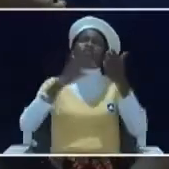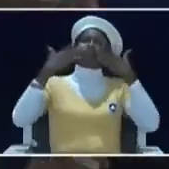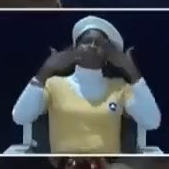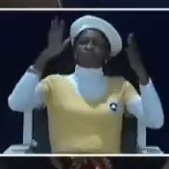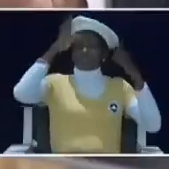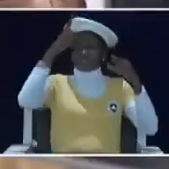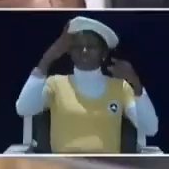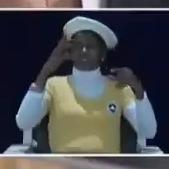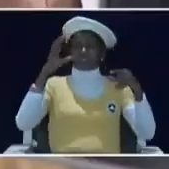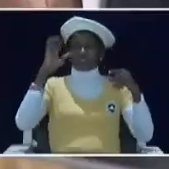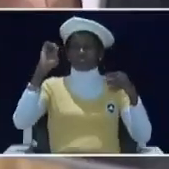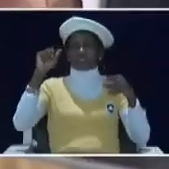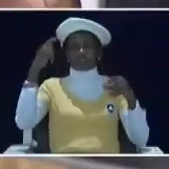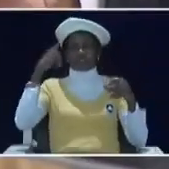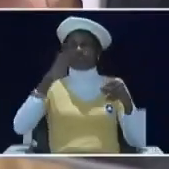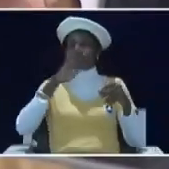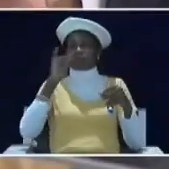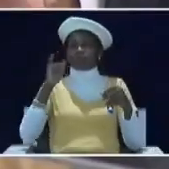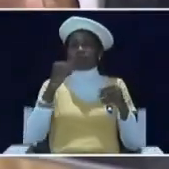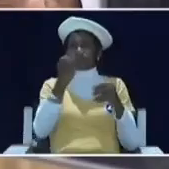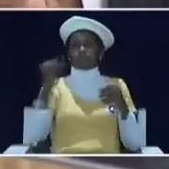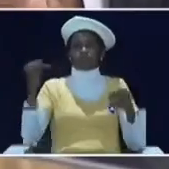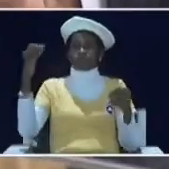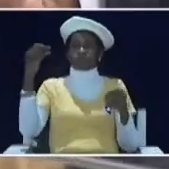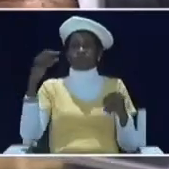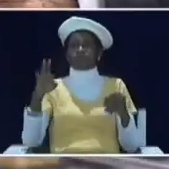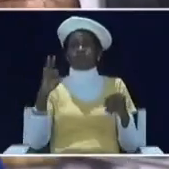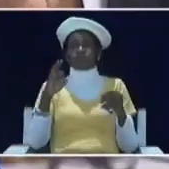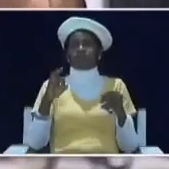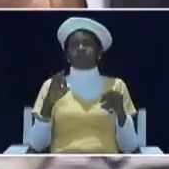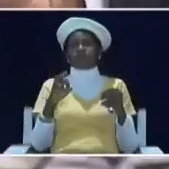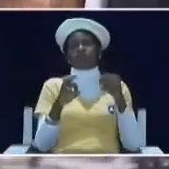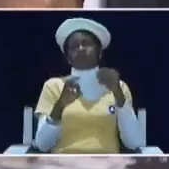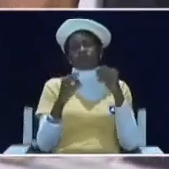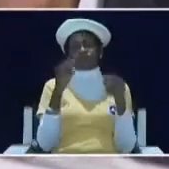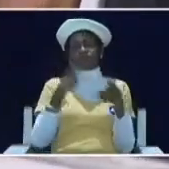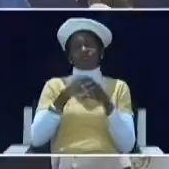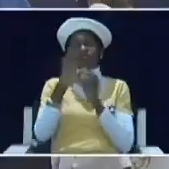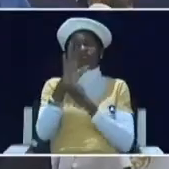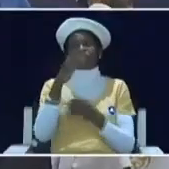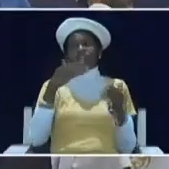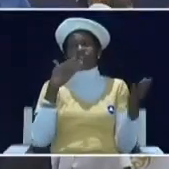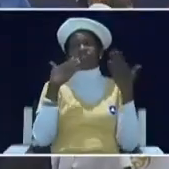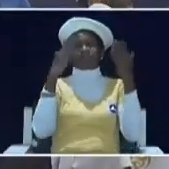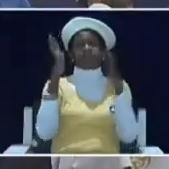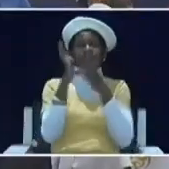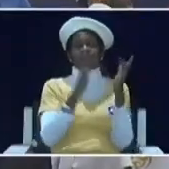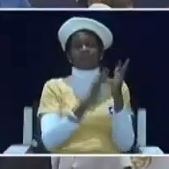Daddy Adeboye, for being an instrument of rescue. Thank you, Jesus. Amen.